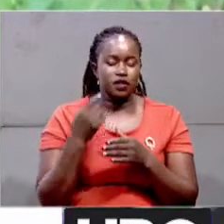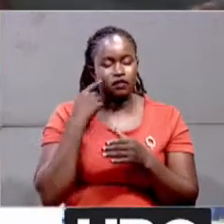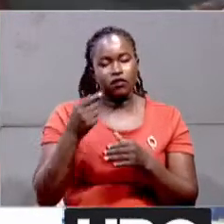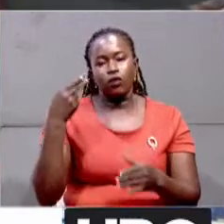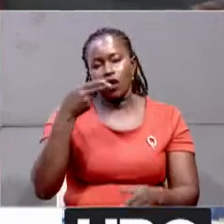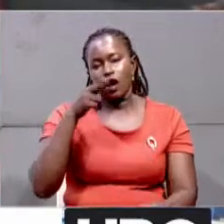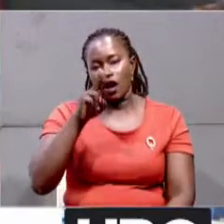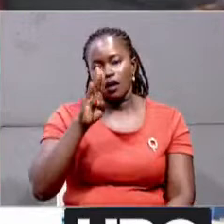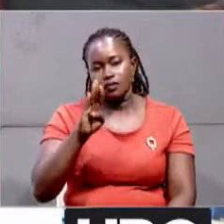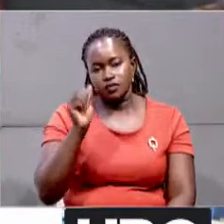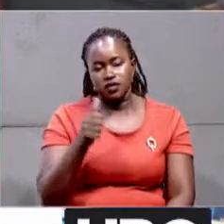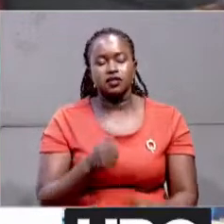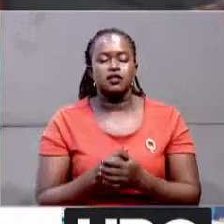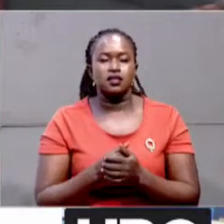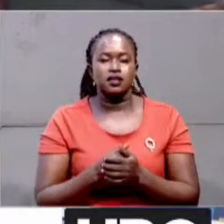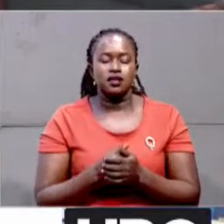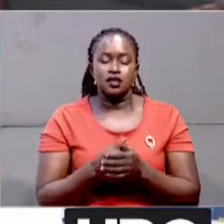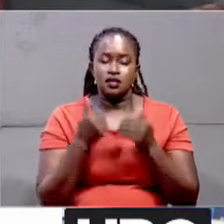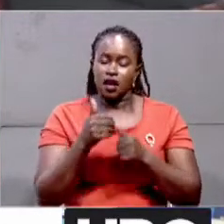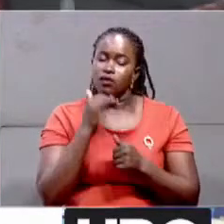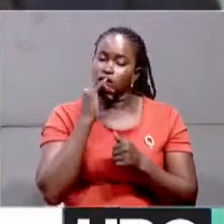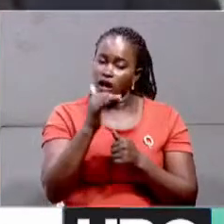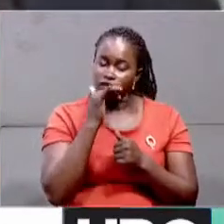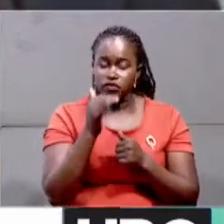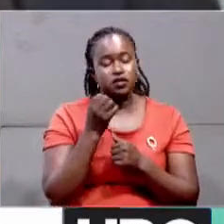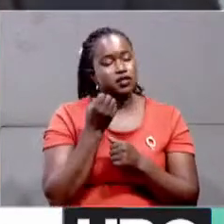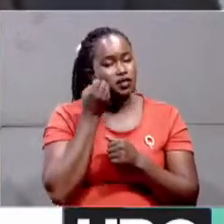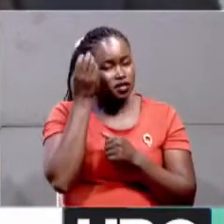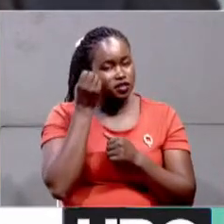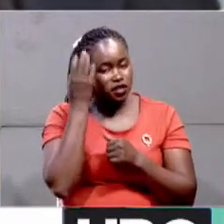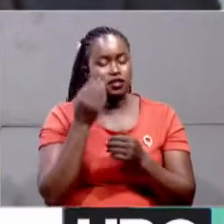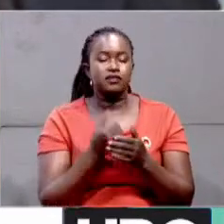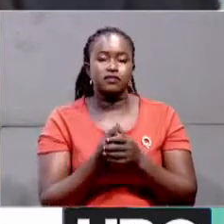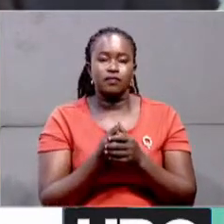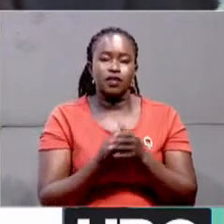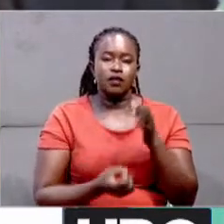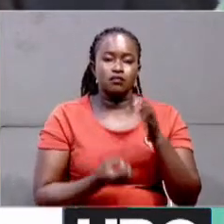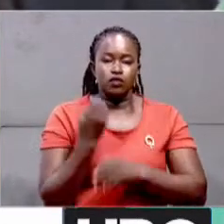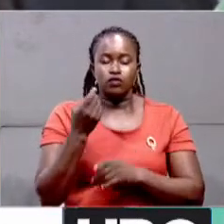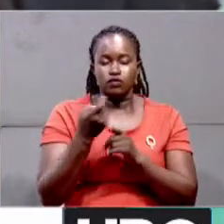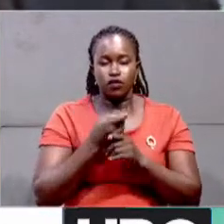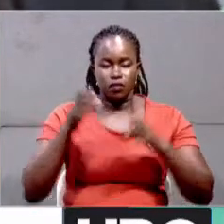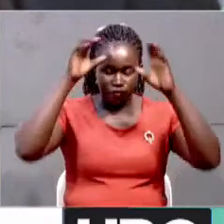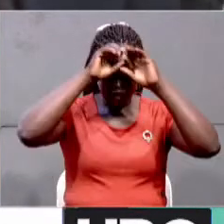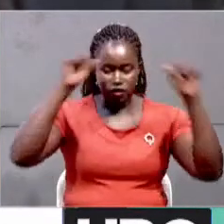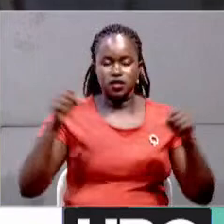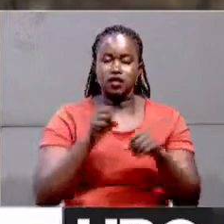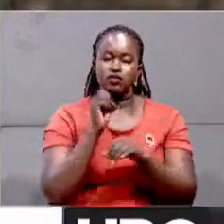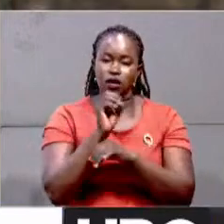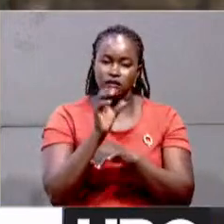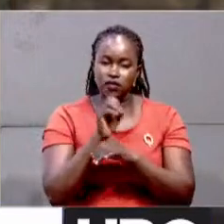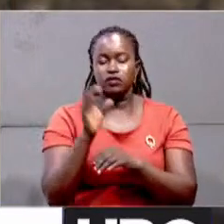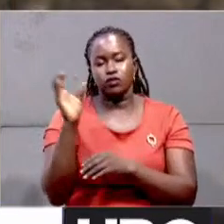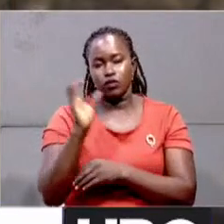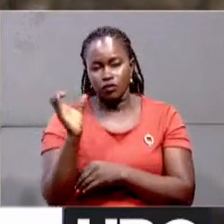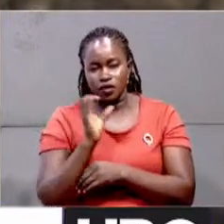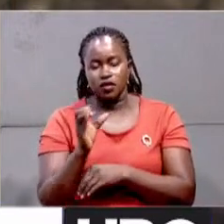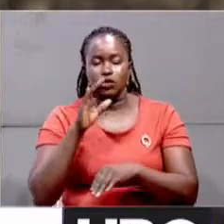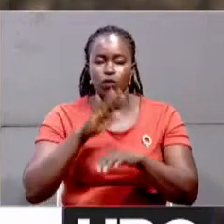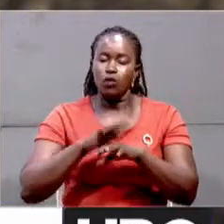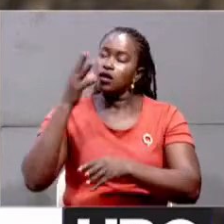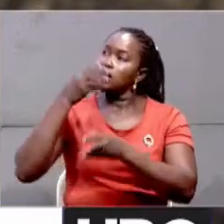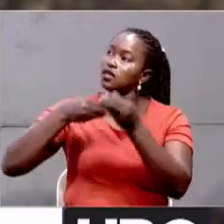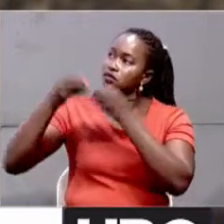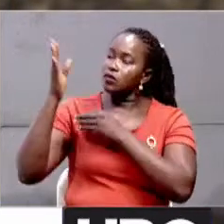hubs. This address is an initiative masterminded by the Presidential Advisory Committee on